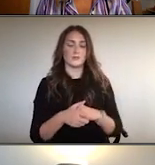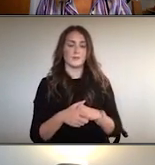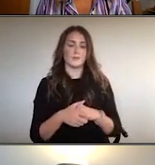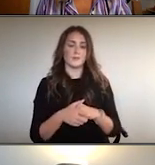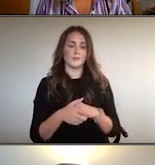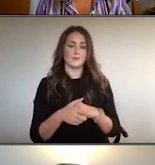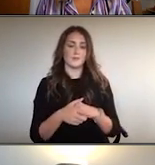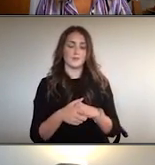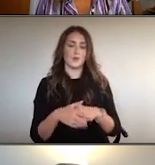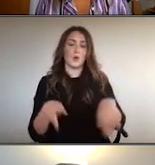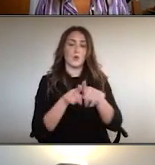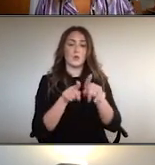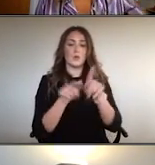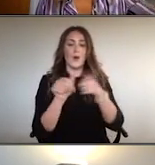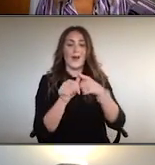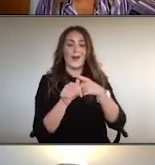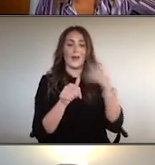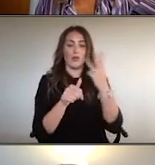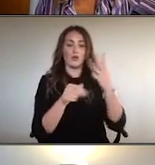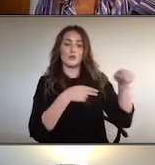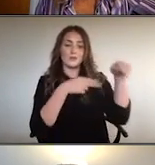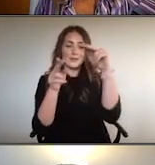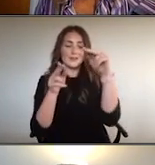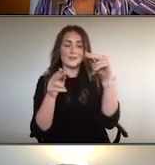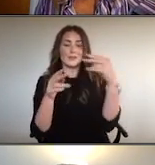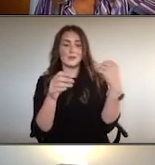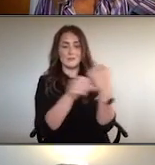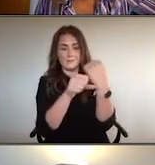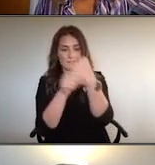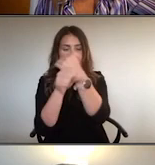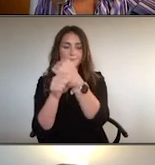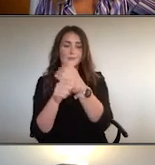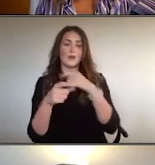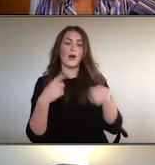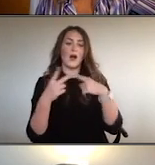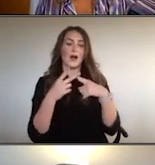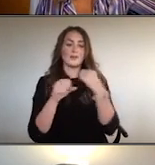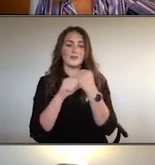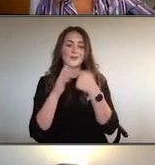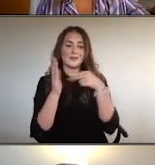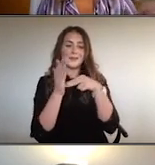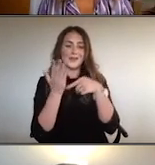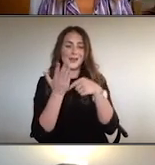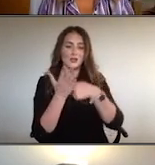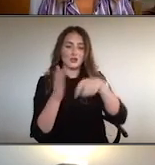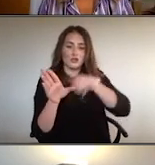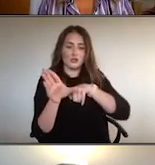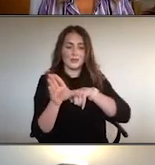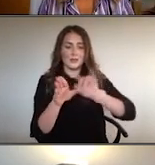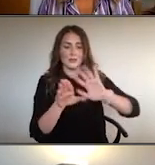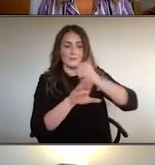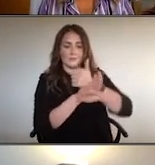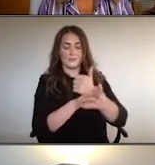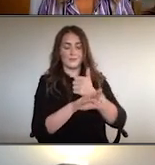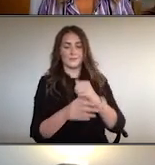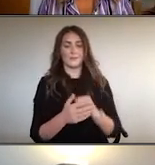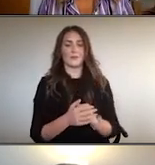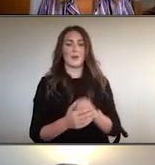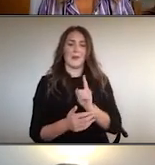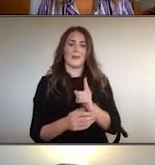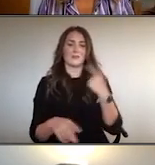I've said, the A13 tie-in works and the A13 gantry installations. So that's predominantly a very quick summary of